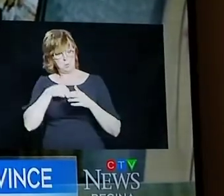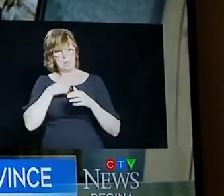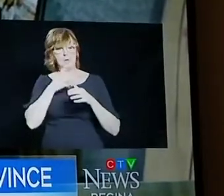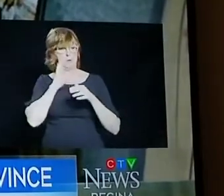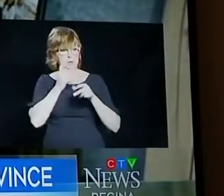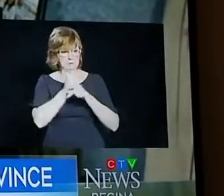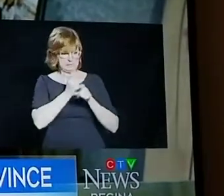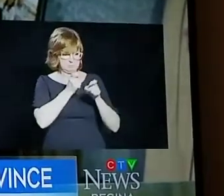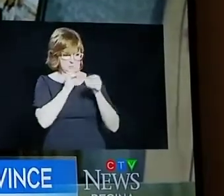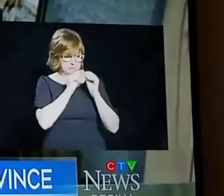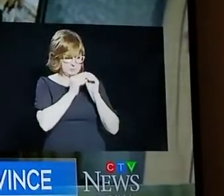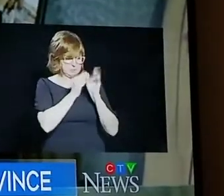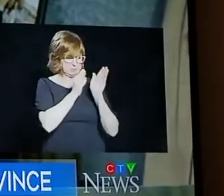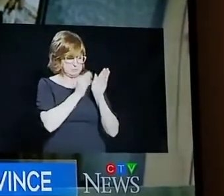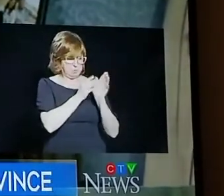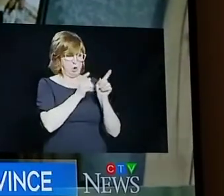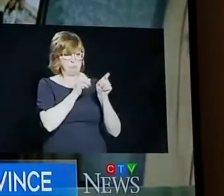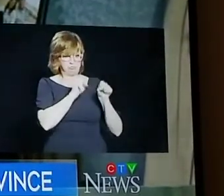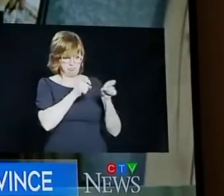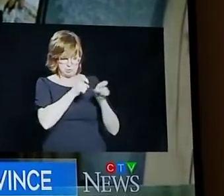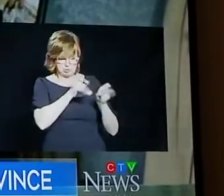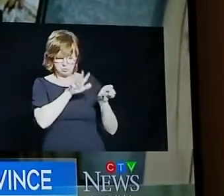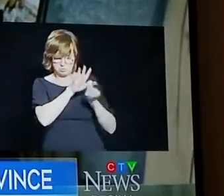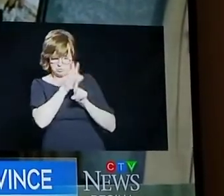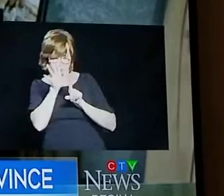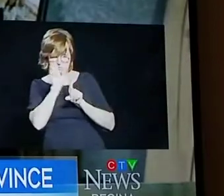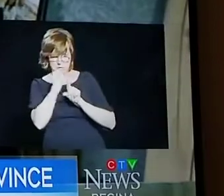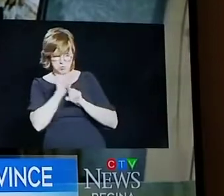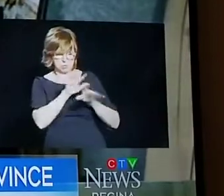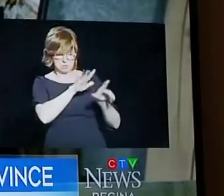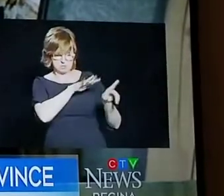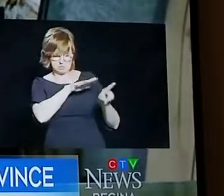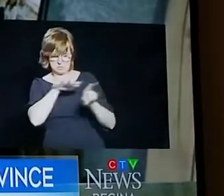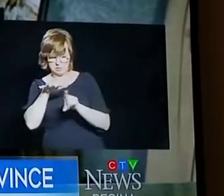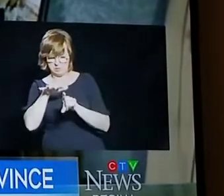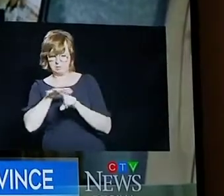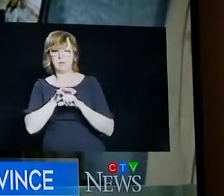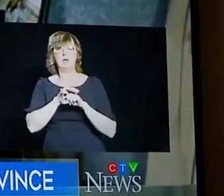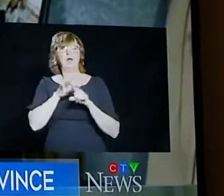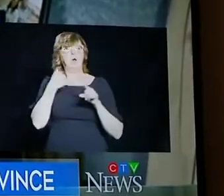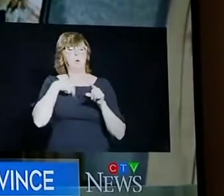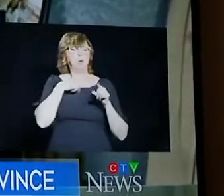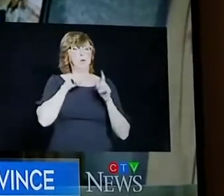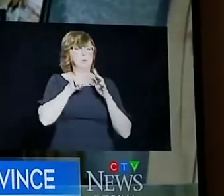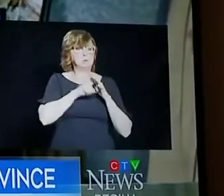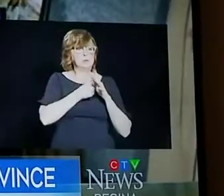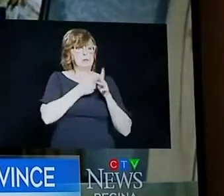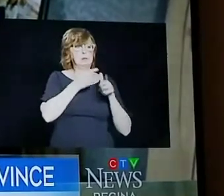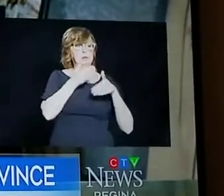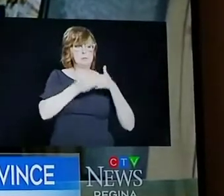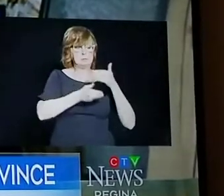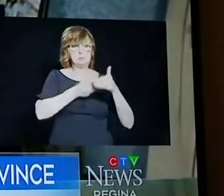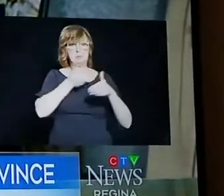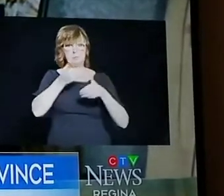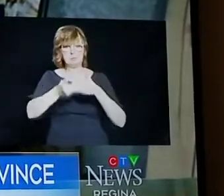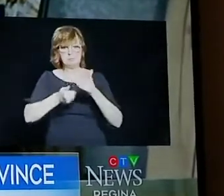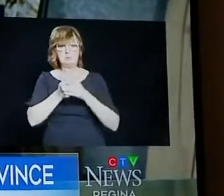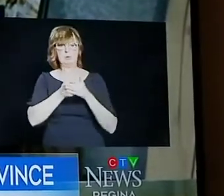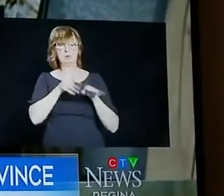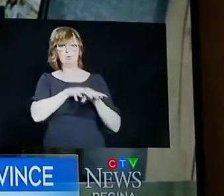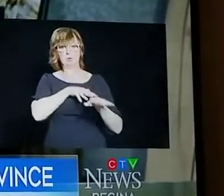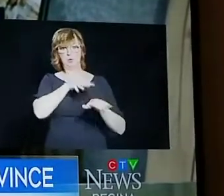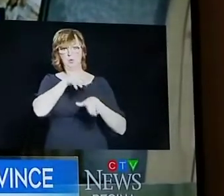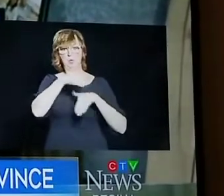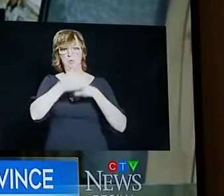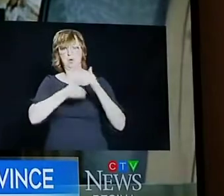through the reopening process. Tomorrow, Dr. Shahab and I will outline which businesses and services will be